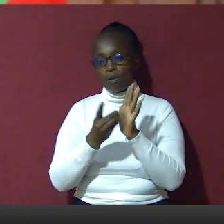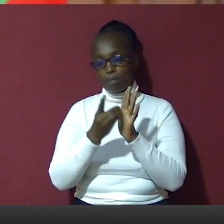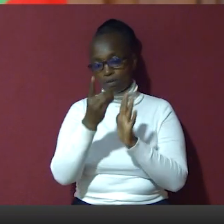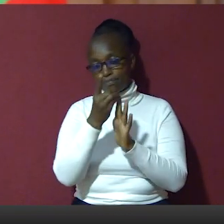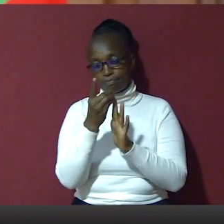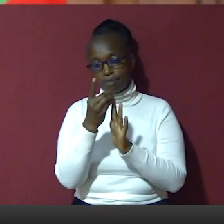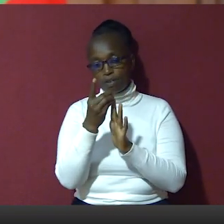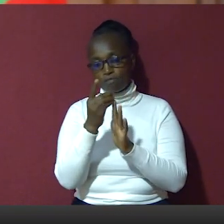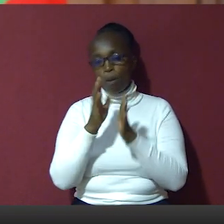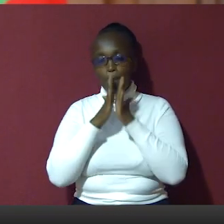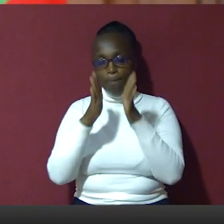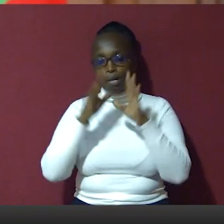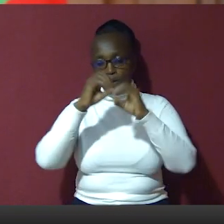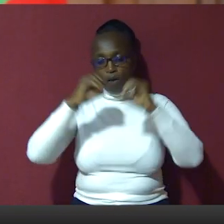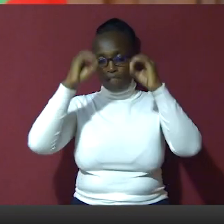developed.